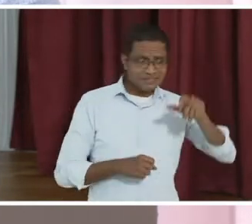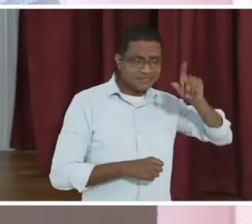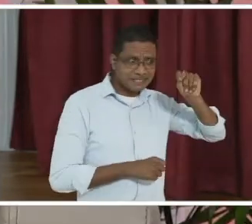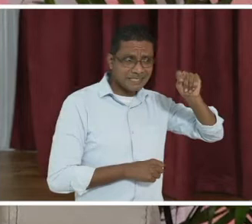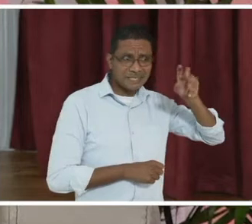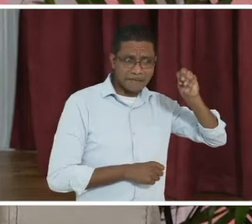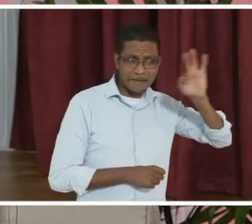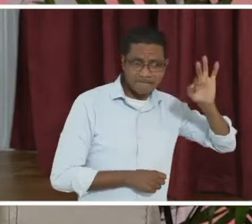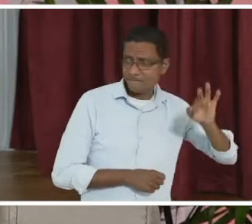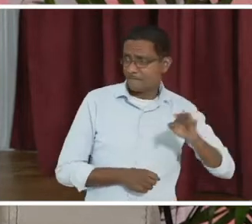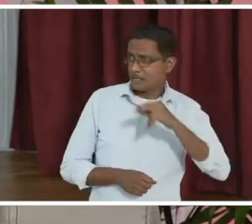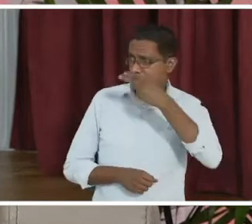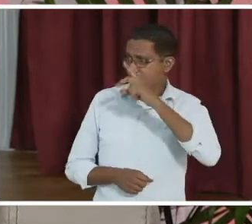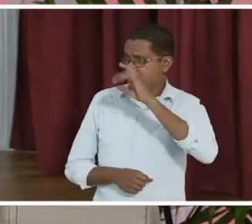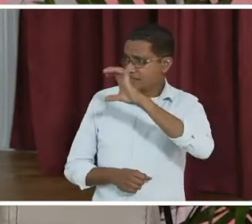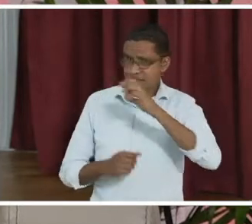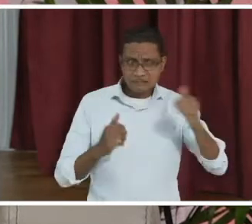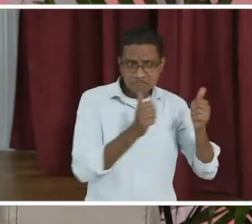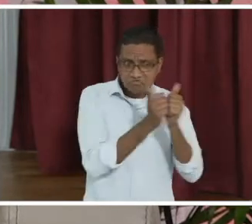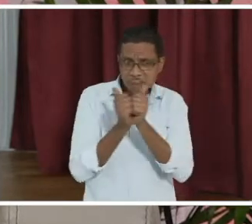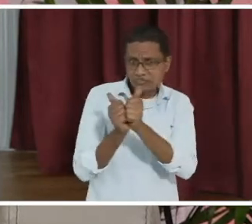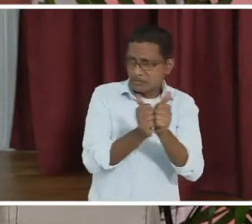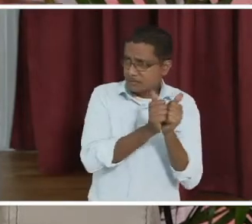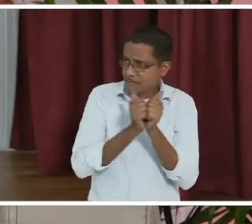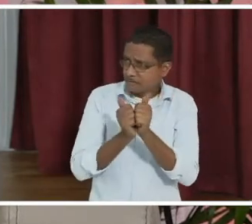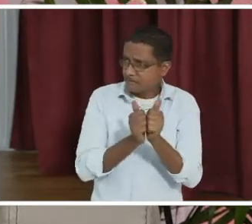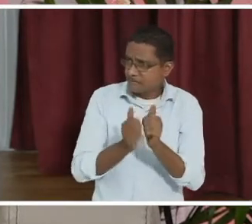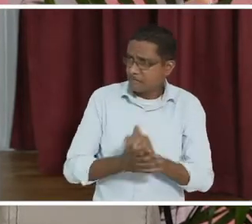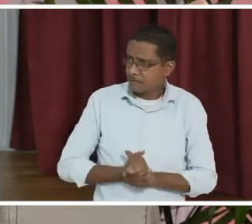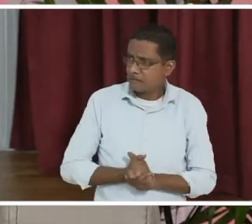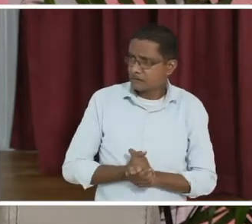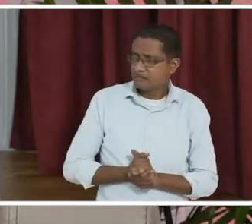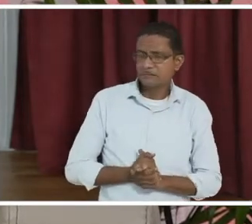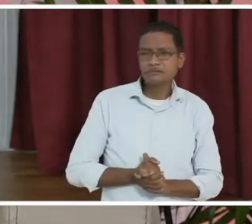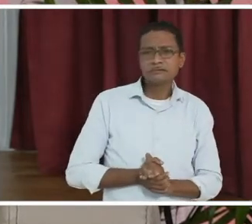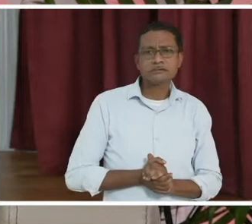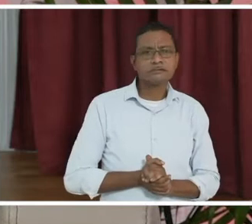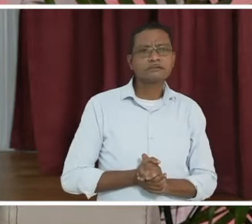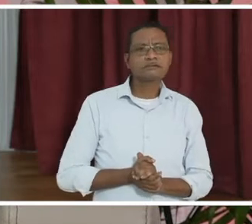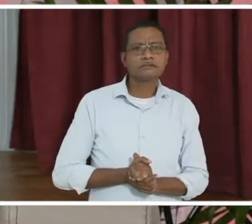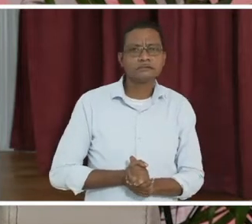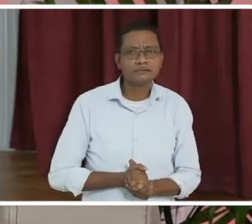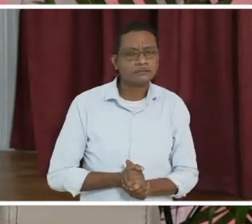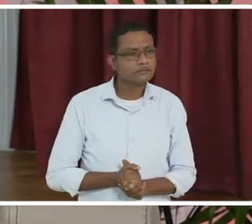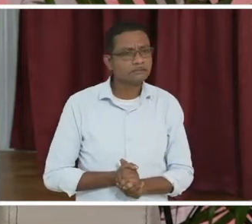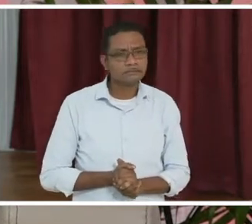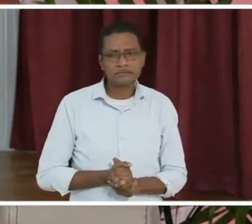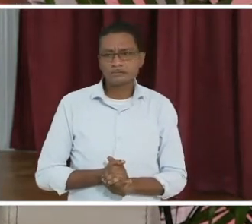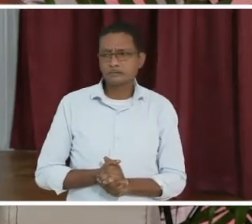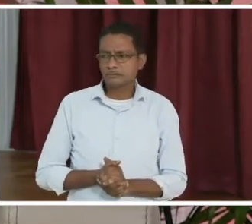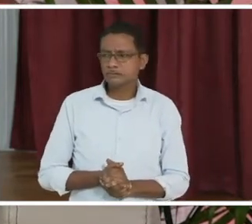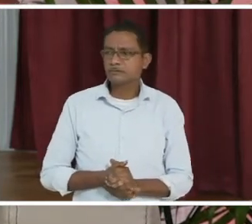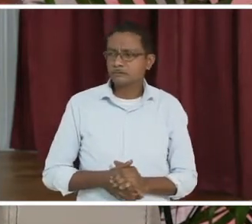not solely responsible for people acquiring homes at all, but the process that is following the acquisition, yes? That